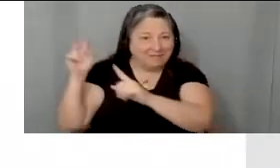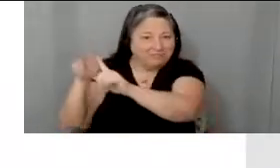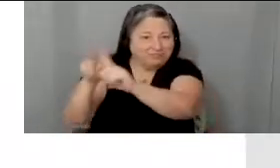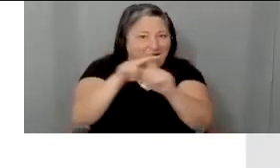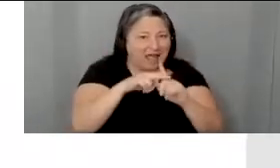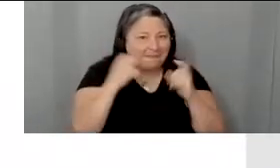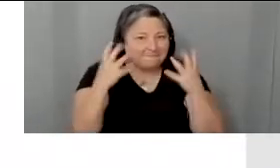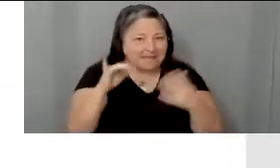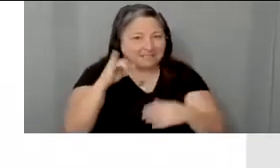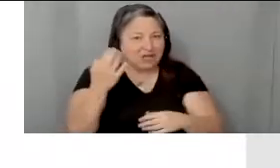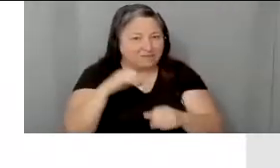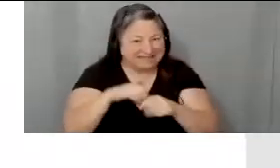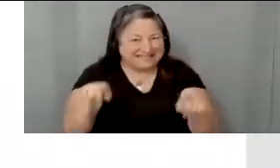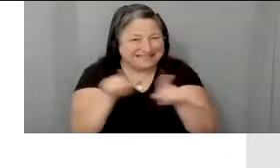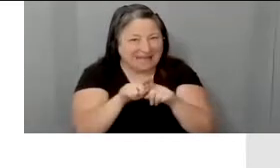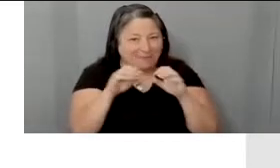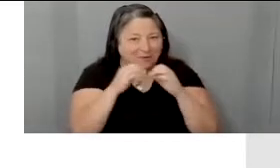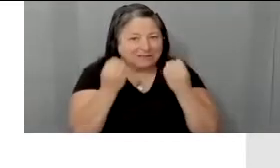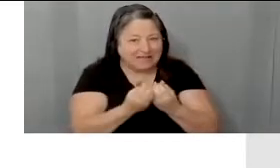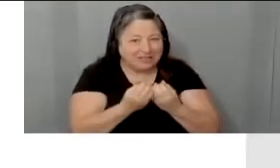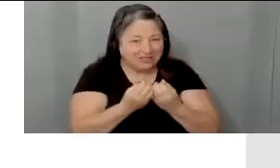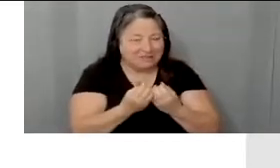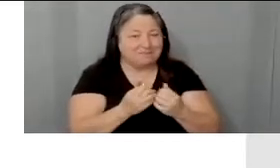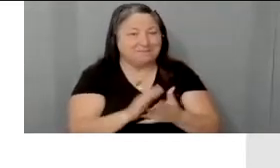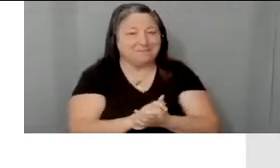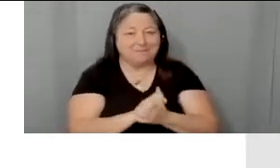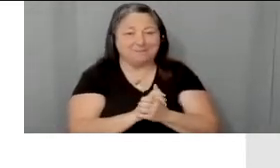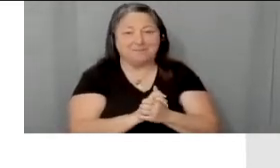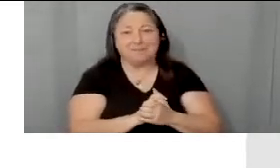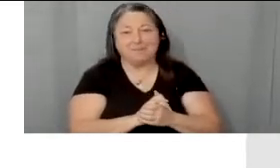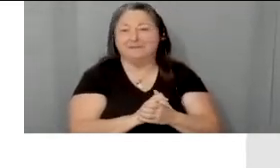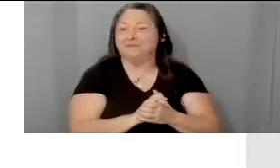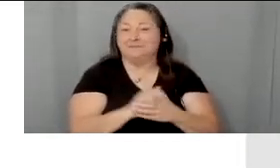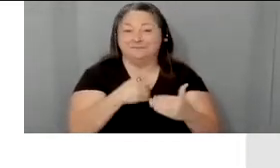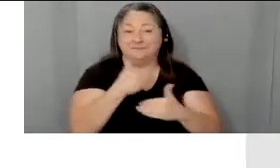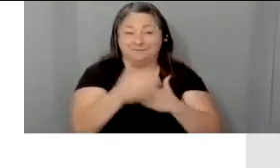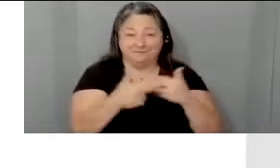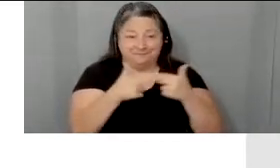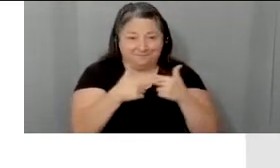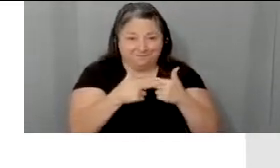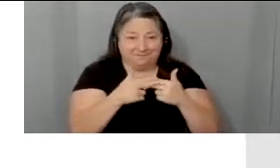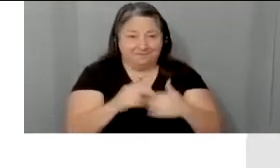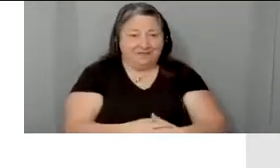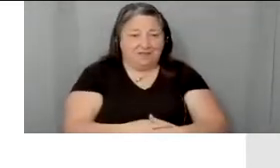also direct your job search based on company. Next slide, please.